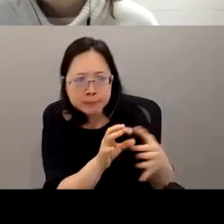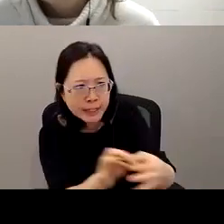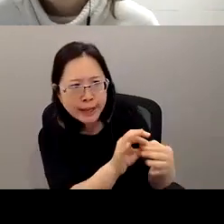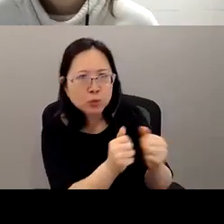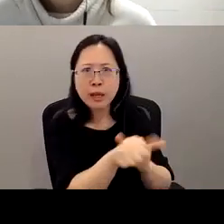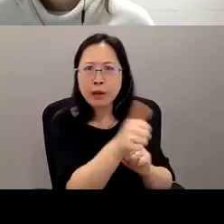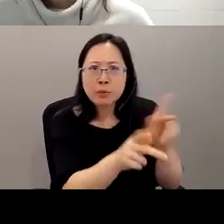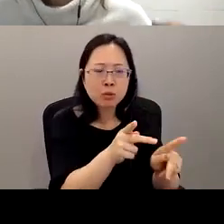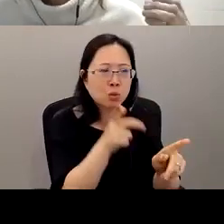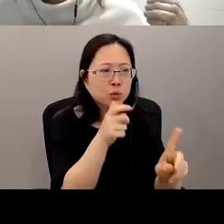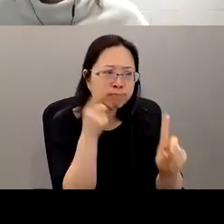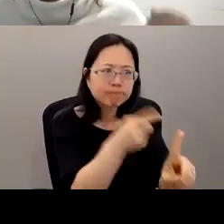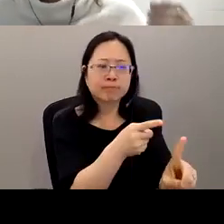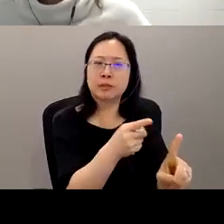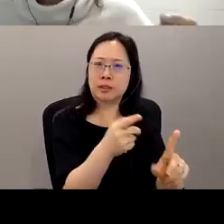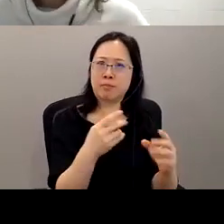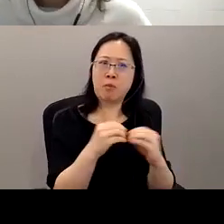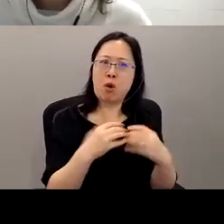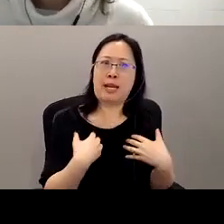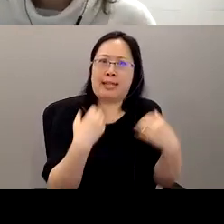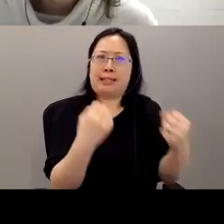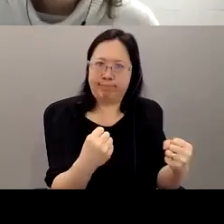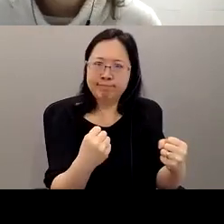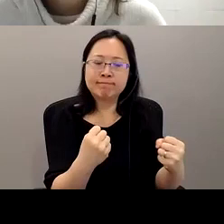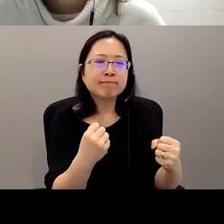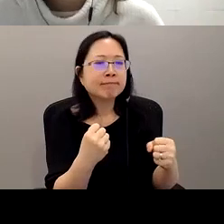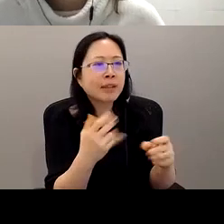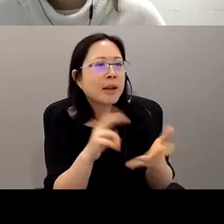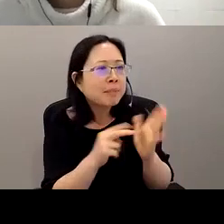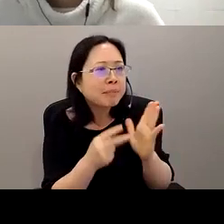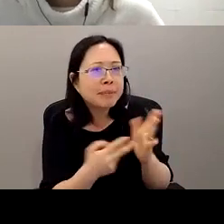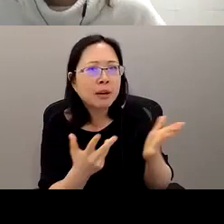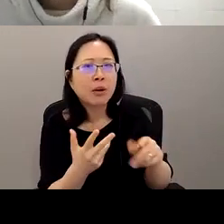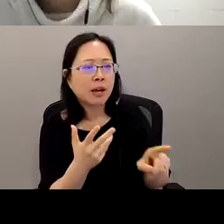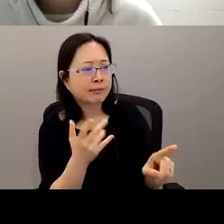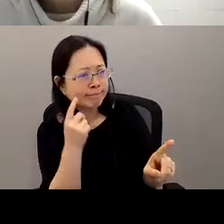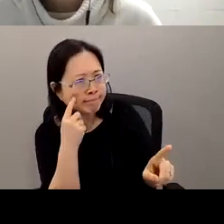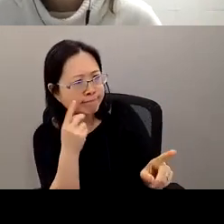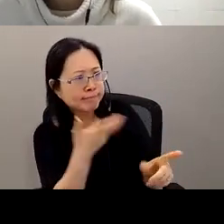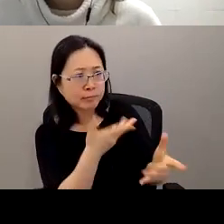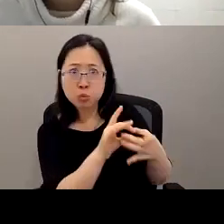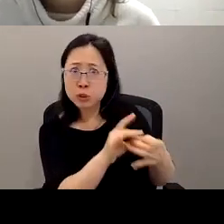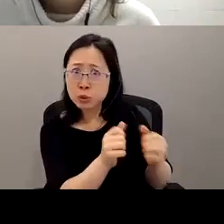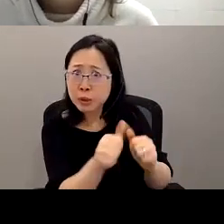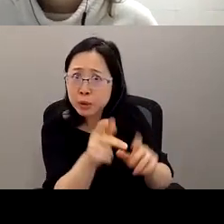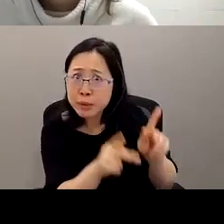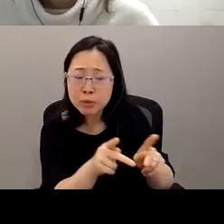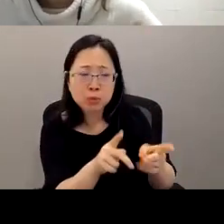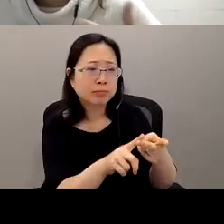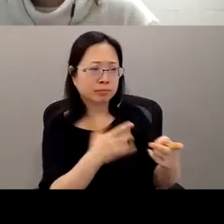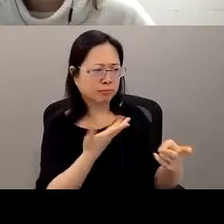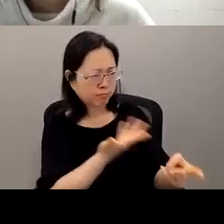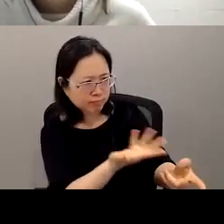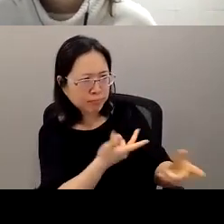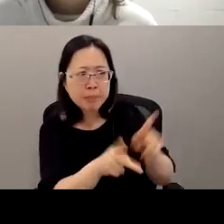restorative, so that we are continually, intentionally thinking about our relationships, our connections, and how